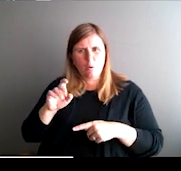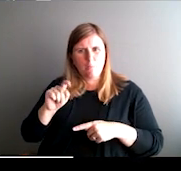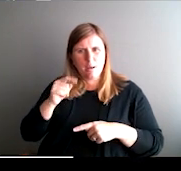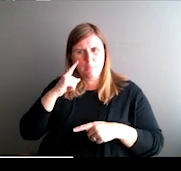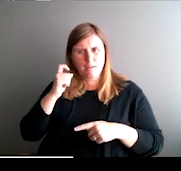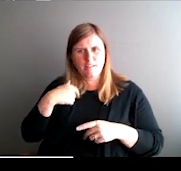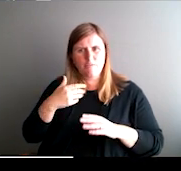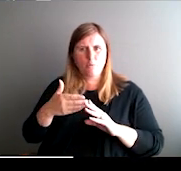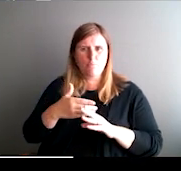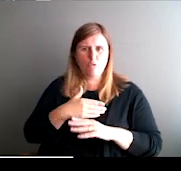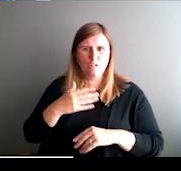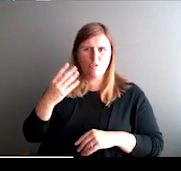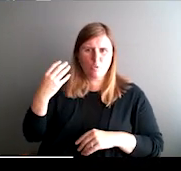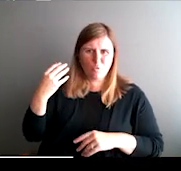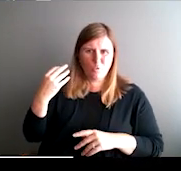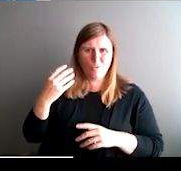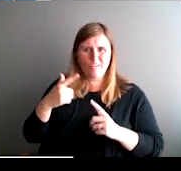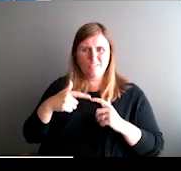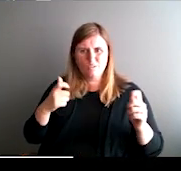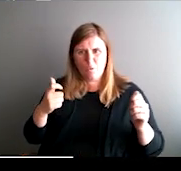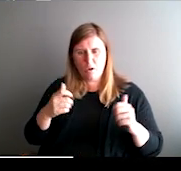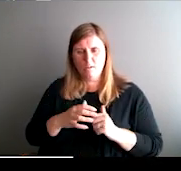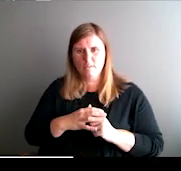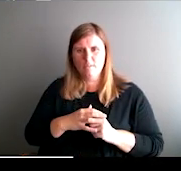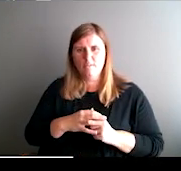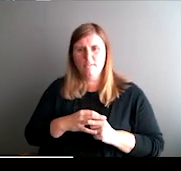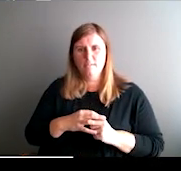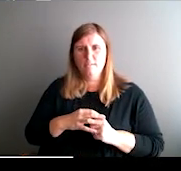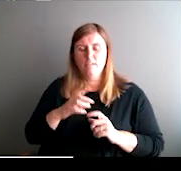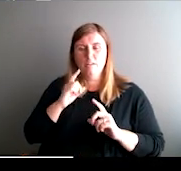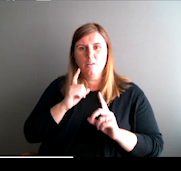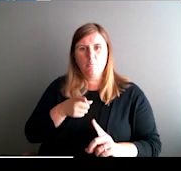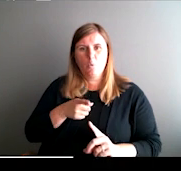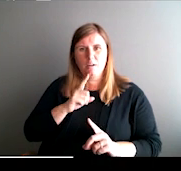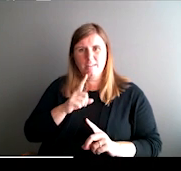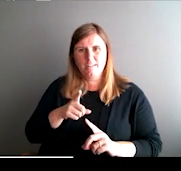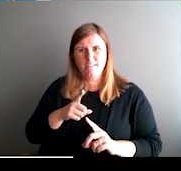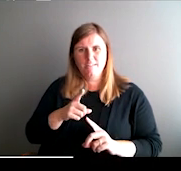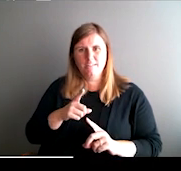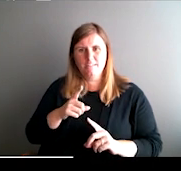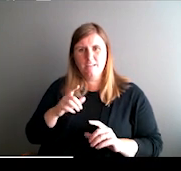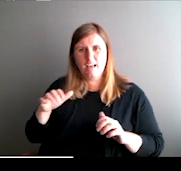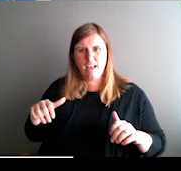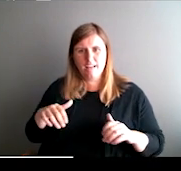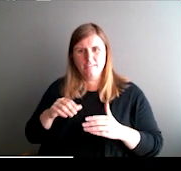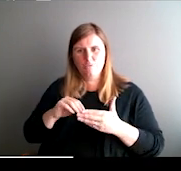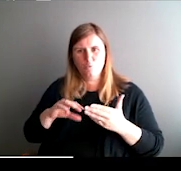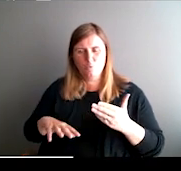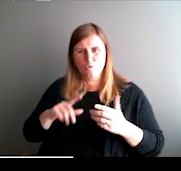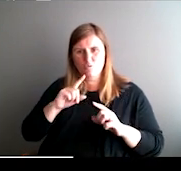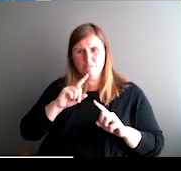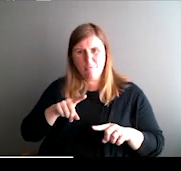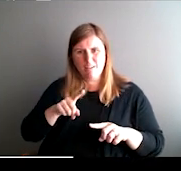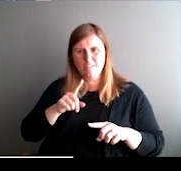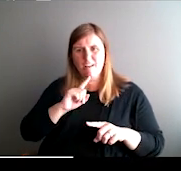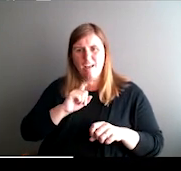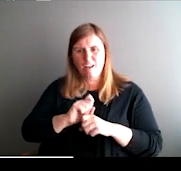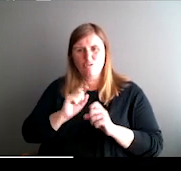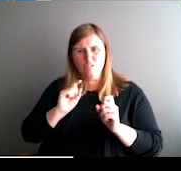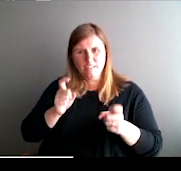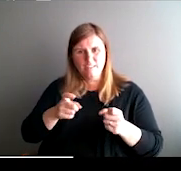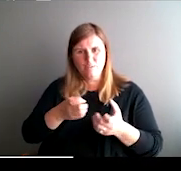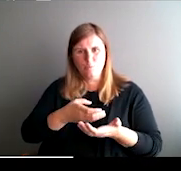I have to pre-record and so on. The point being is that active student responding actually gives you